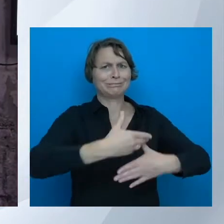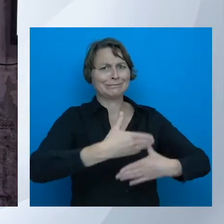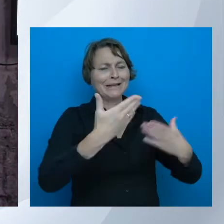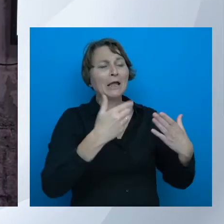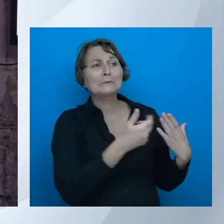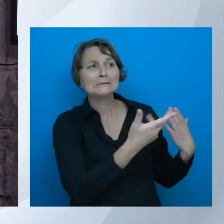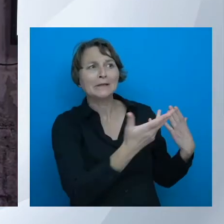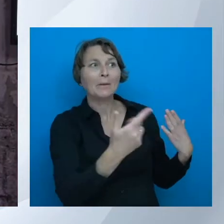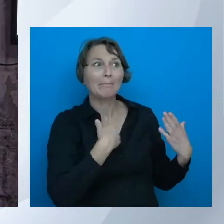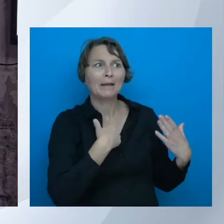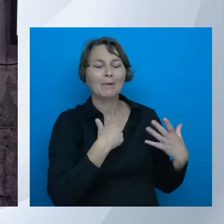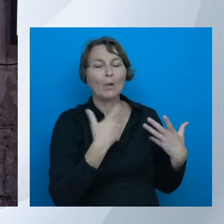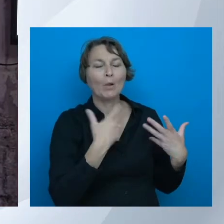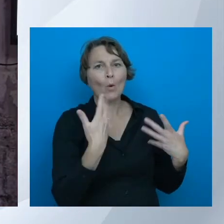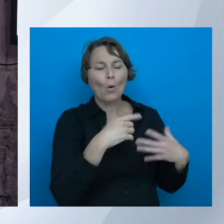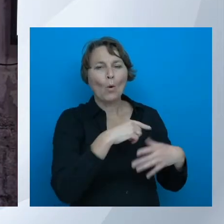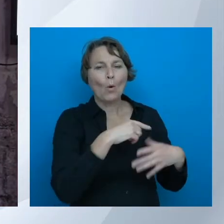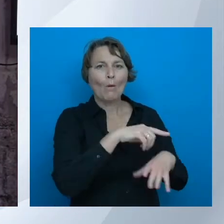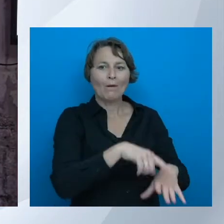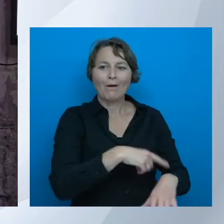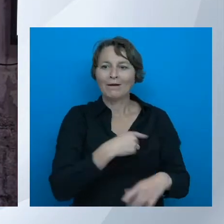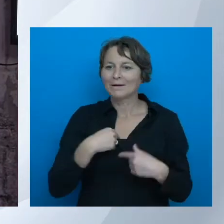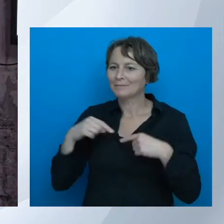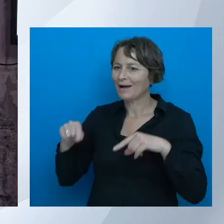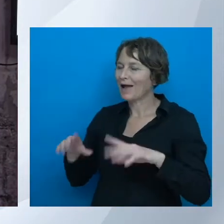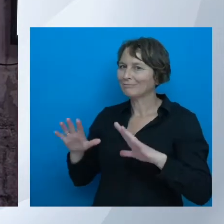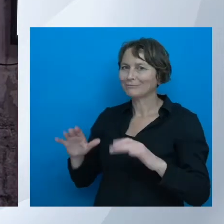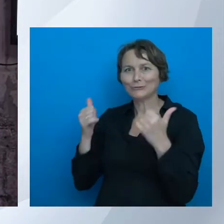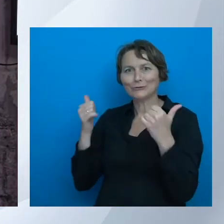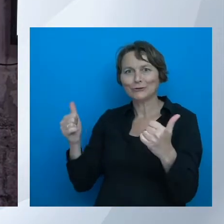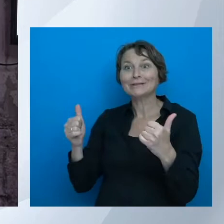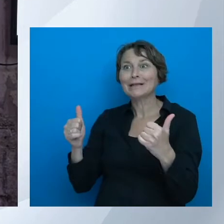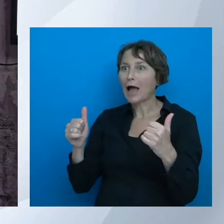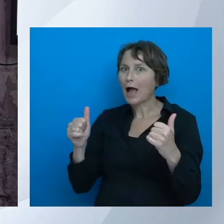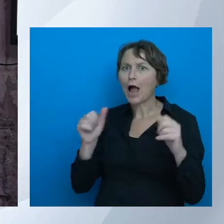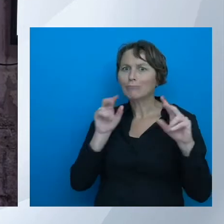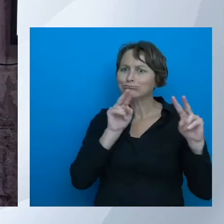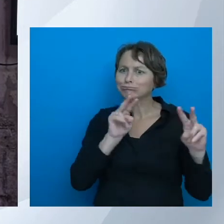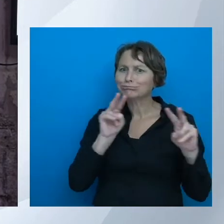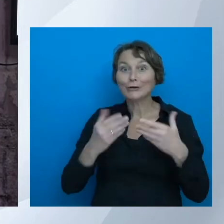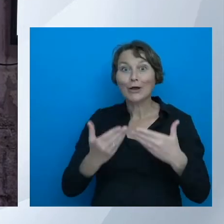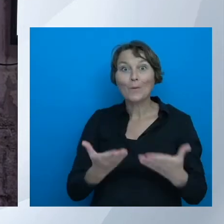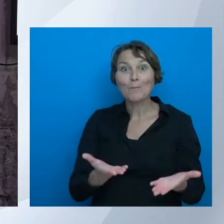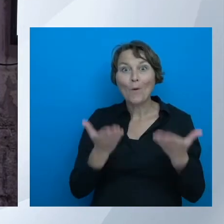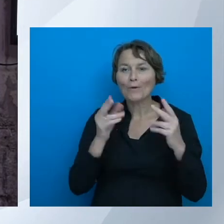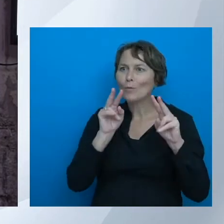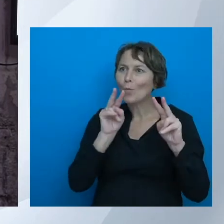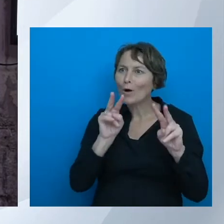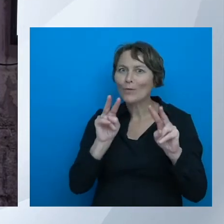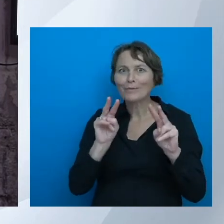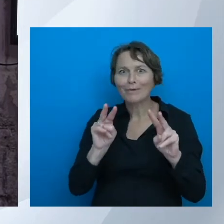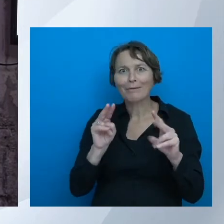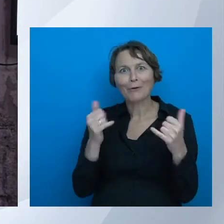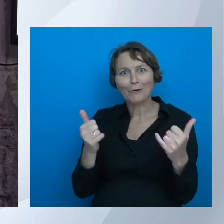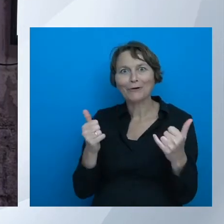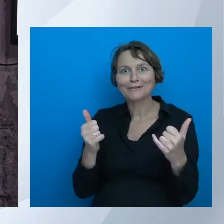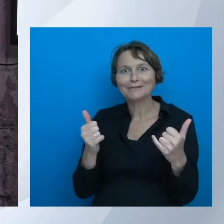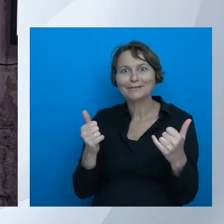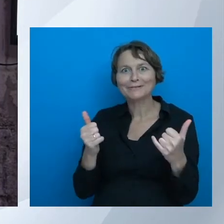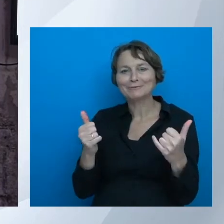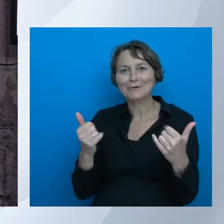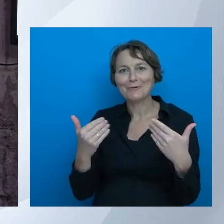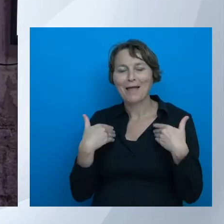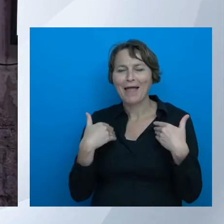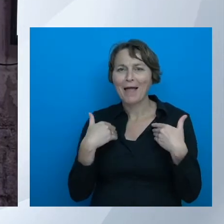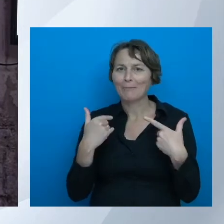day. I have an easy day. I actually managed to watch some sessions this morning, so that was good. That's good. Yeah, came over like 30 minutes ago,